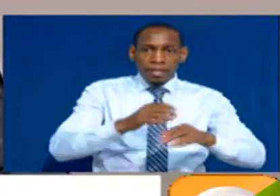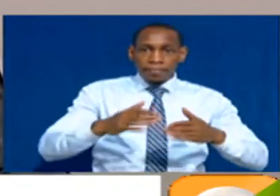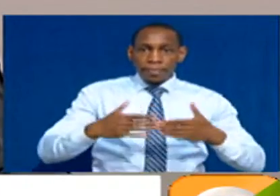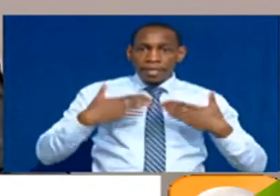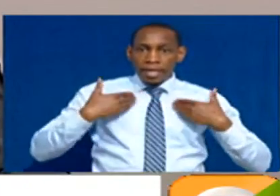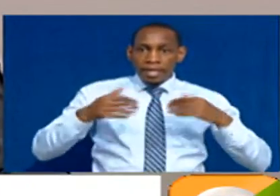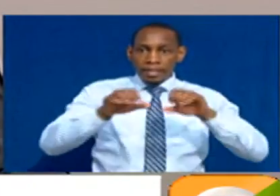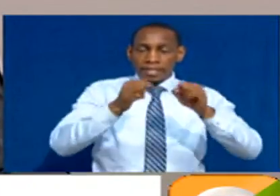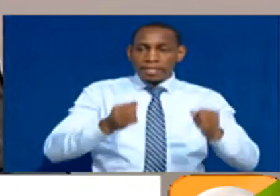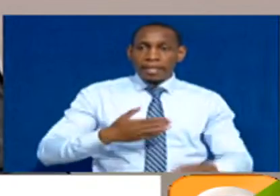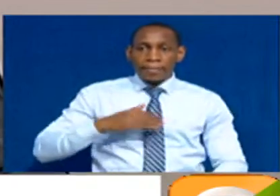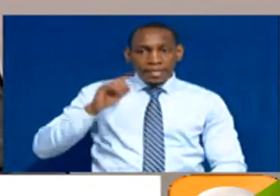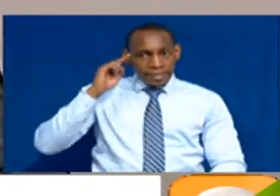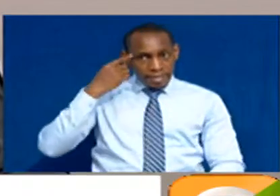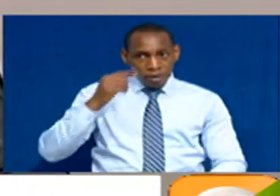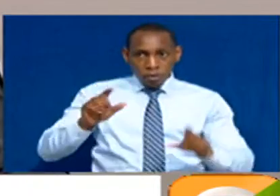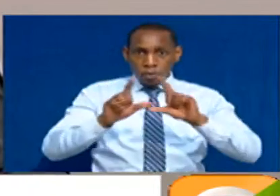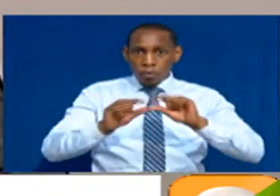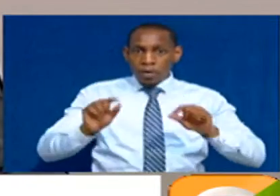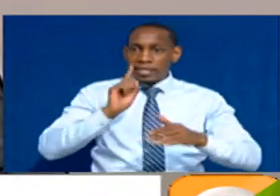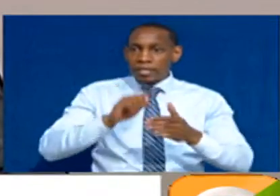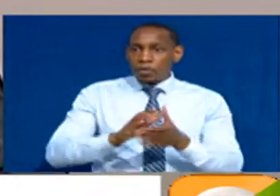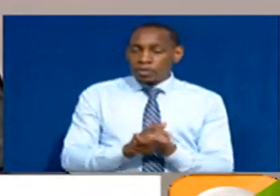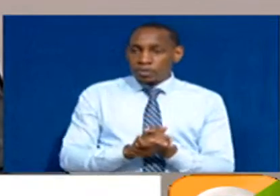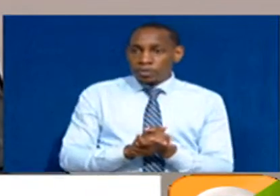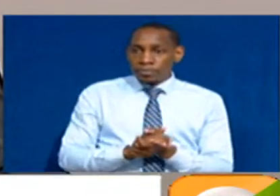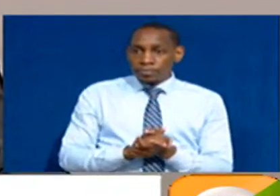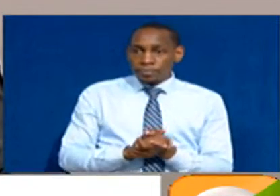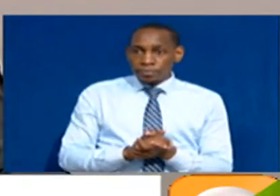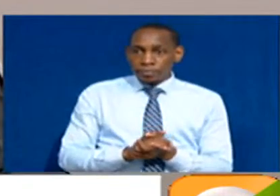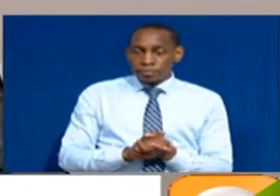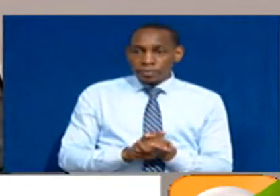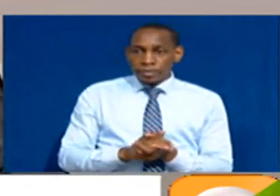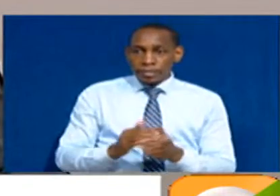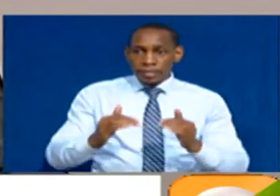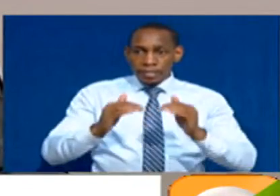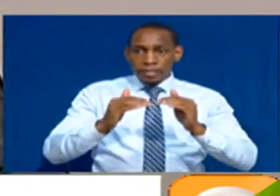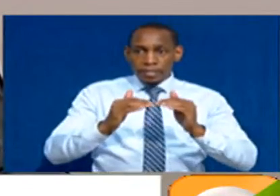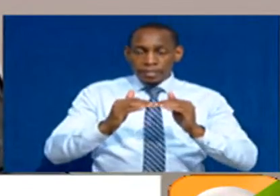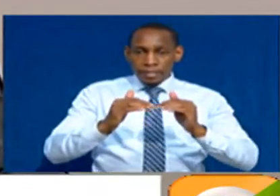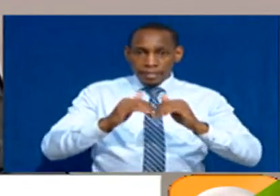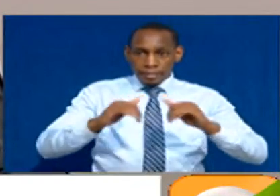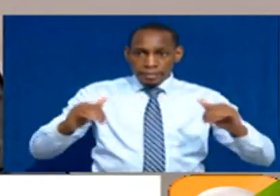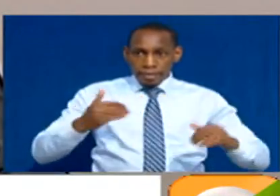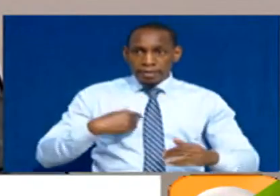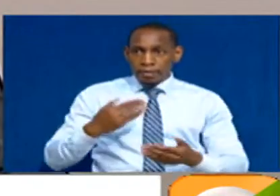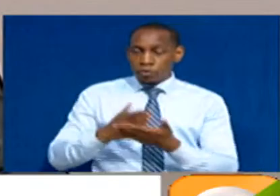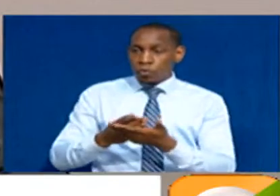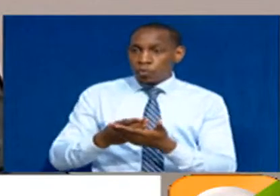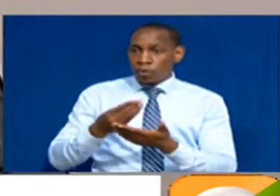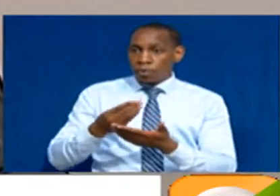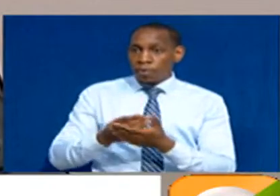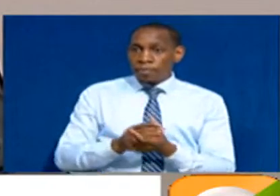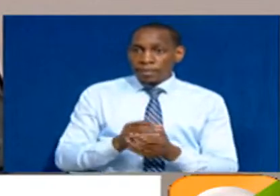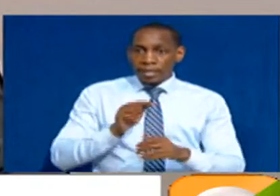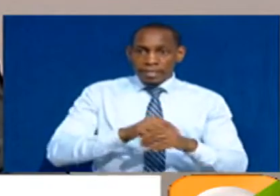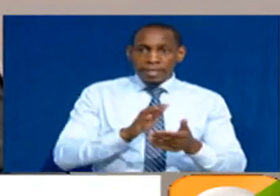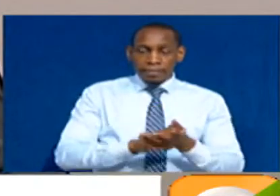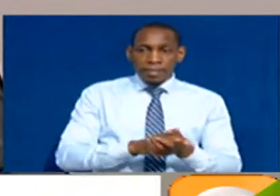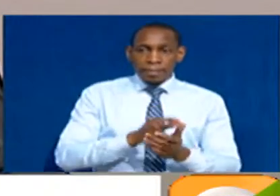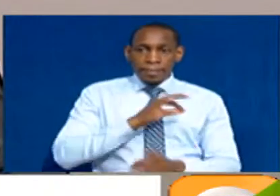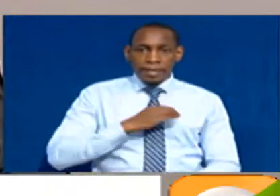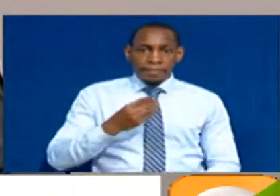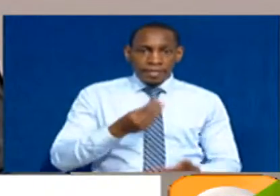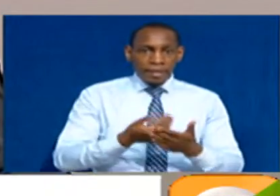health system, and I think this is where we are saying we need to draw a certain line and say, if you're making the money here, please leave it here. You